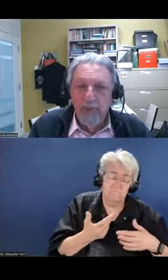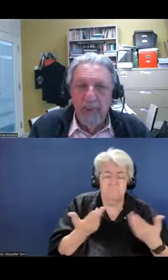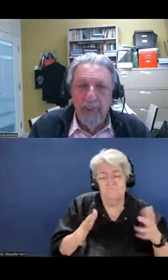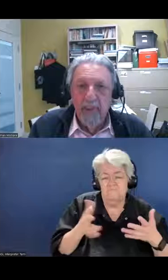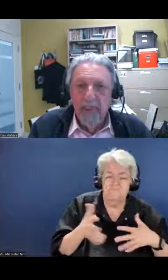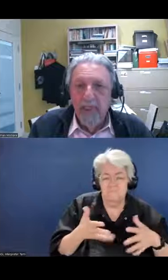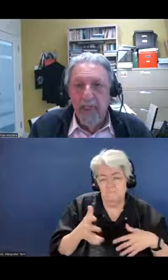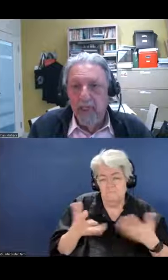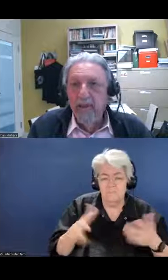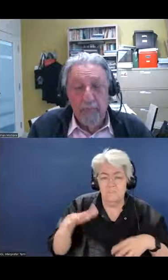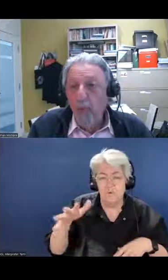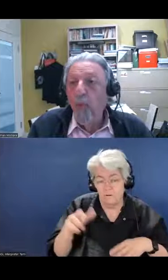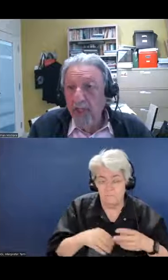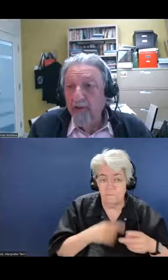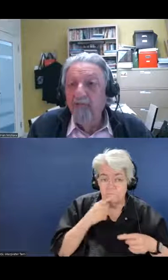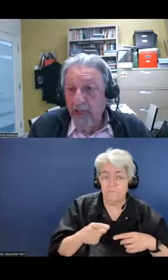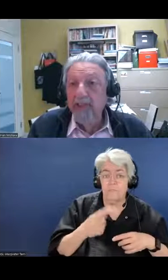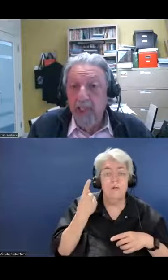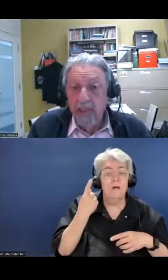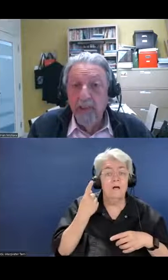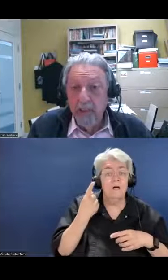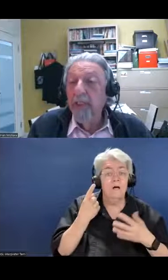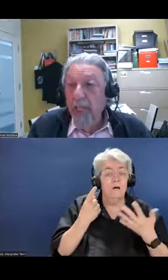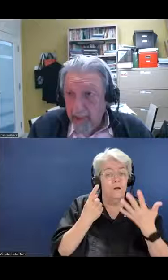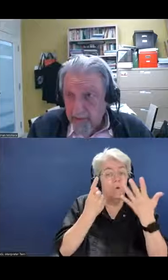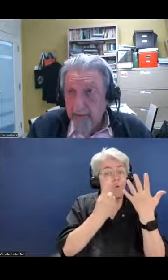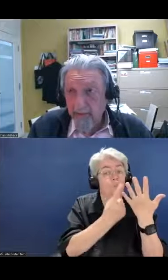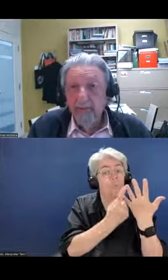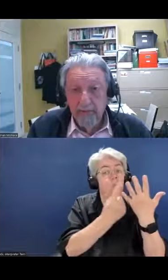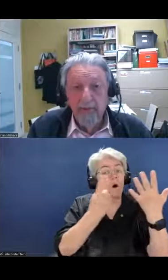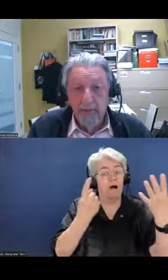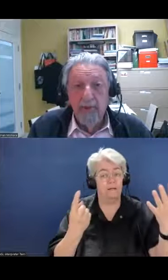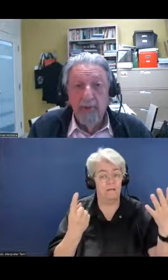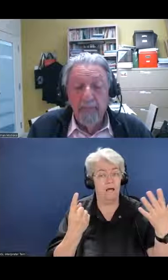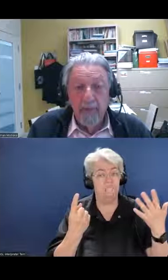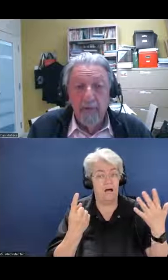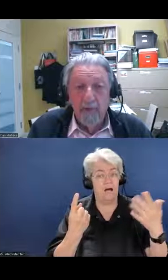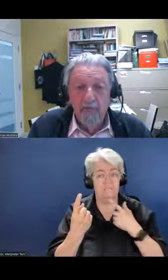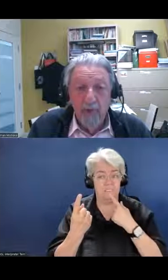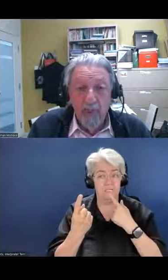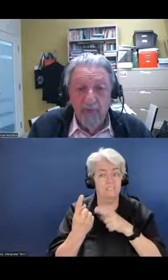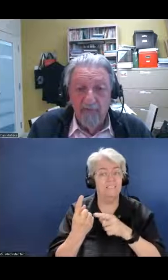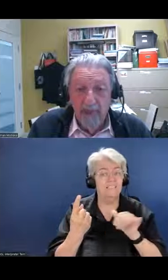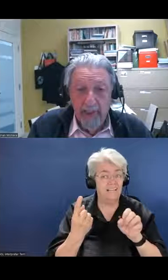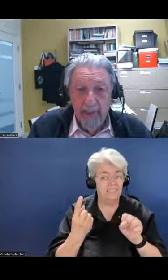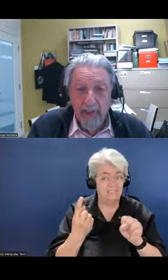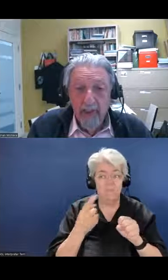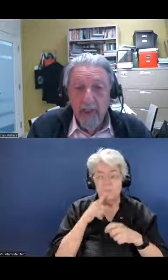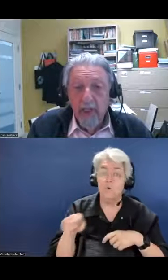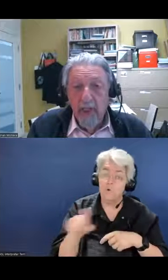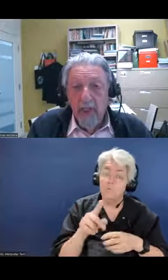somewhat agreed. And 1 out of 5 said, yes. So you're helping a little over 1 out of